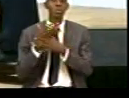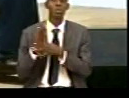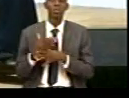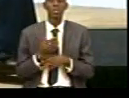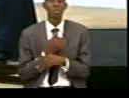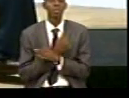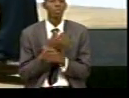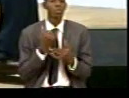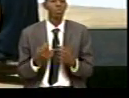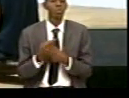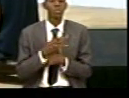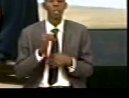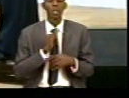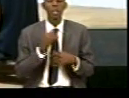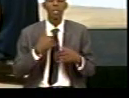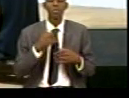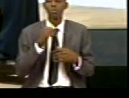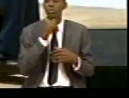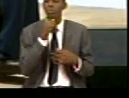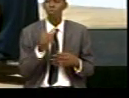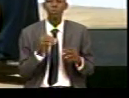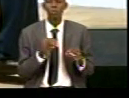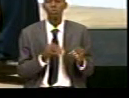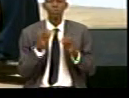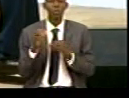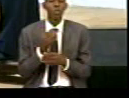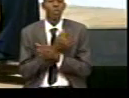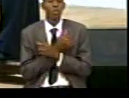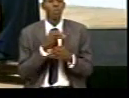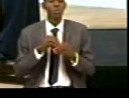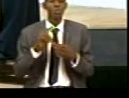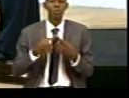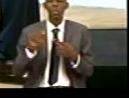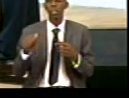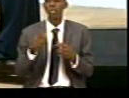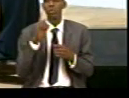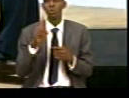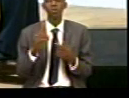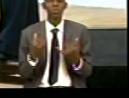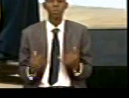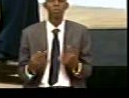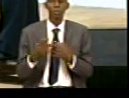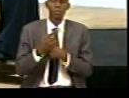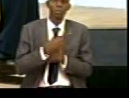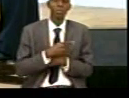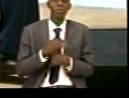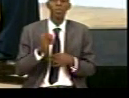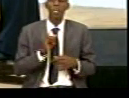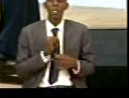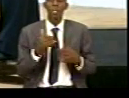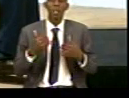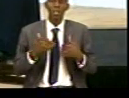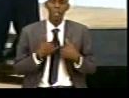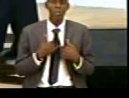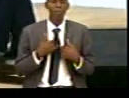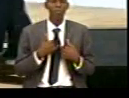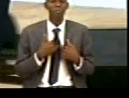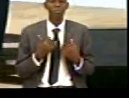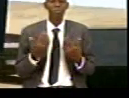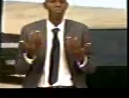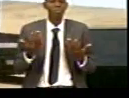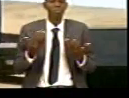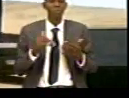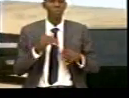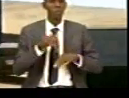not imparted love to anybody today. I've not encouraged anybody today. I've not lifted up somebody